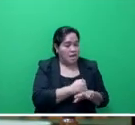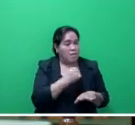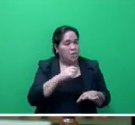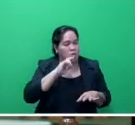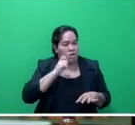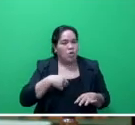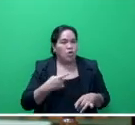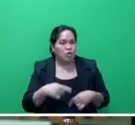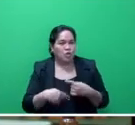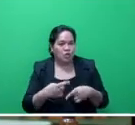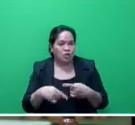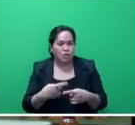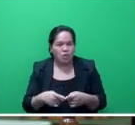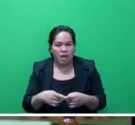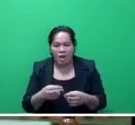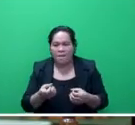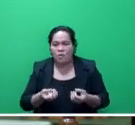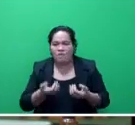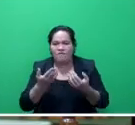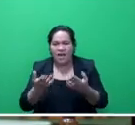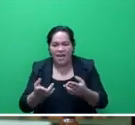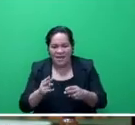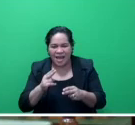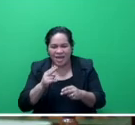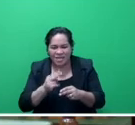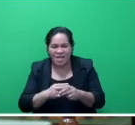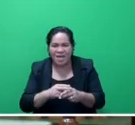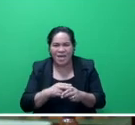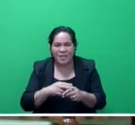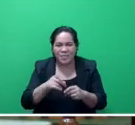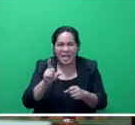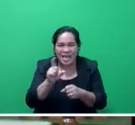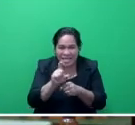to provide the fertilizer subsidy to farmers at a rate of